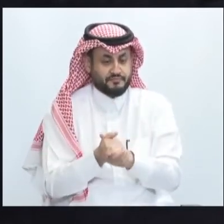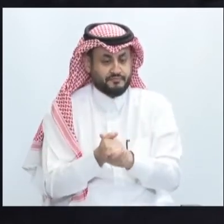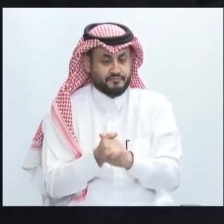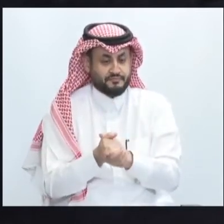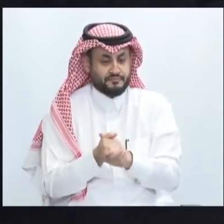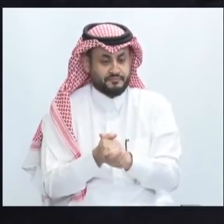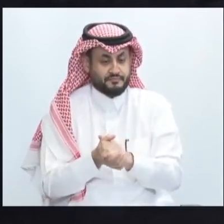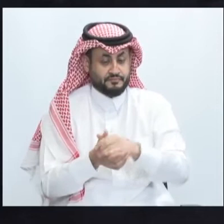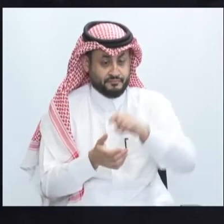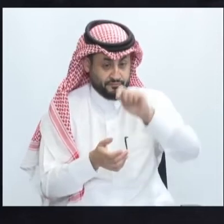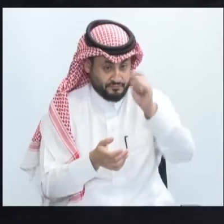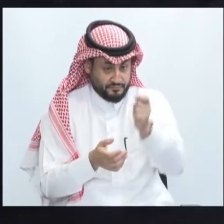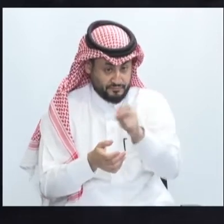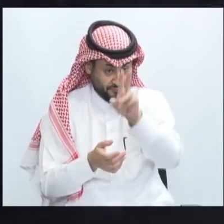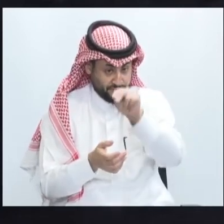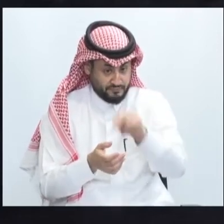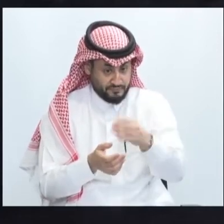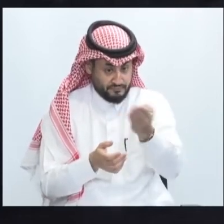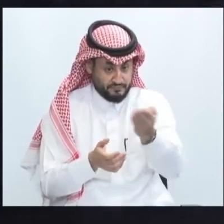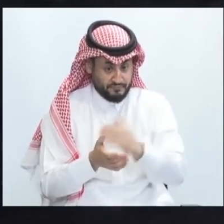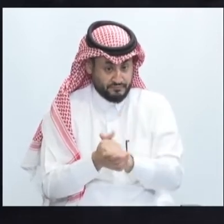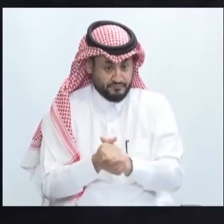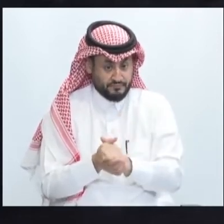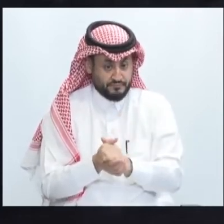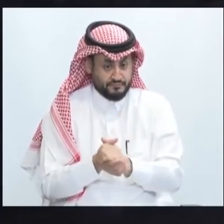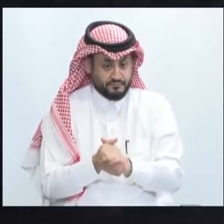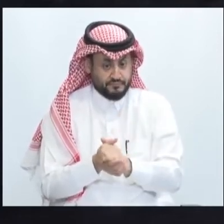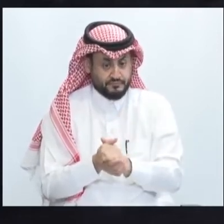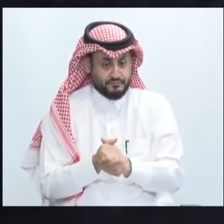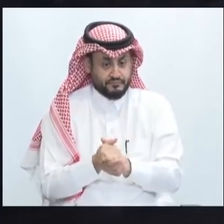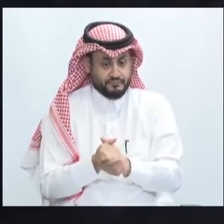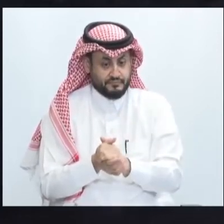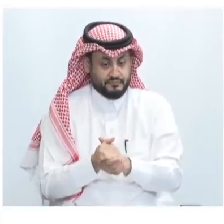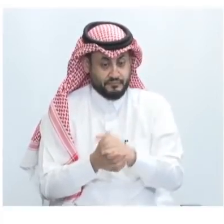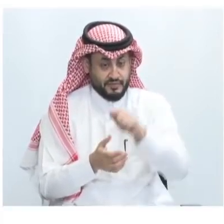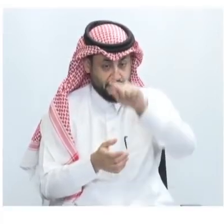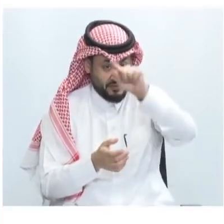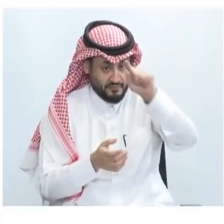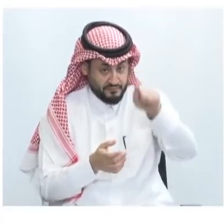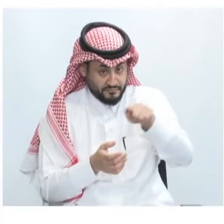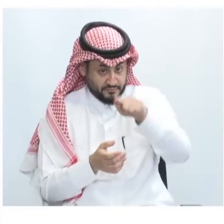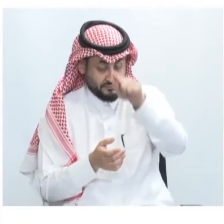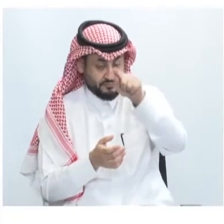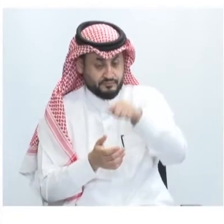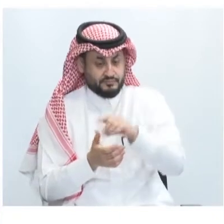Now, let's trace on the A. So, we start from the up, down, go up, and